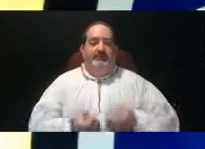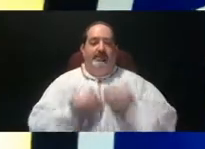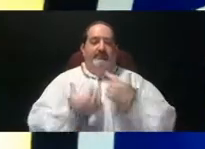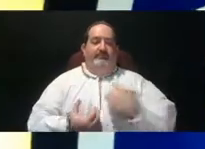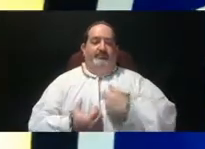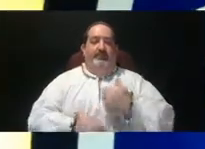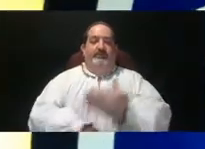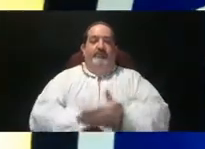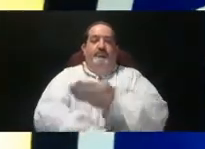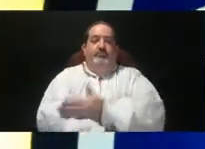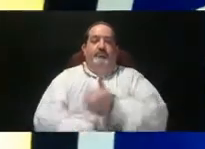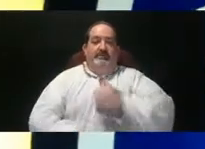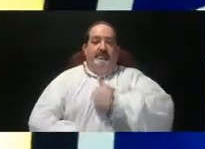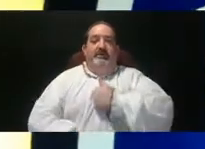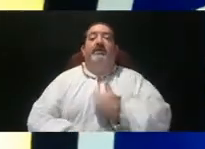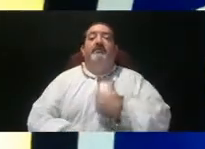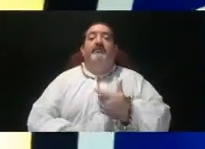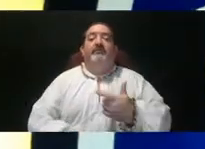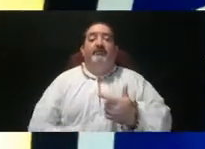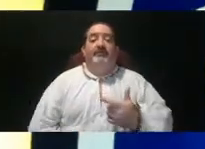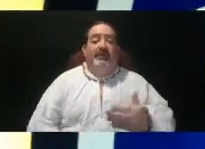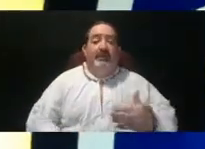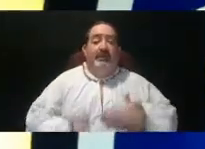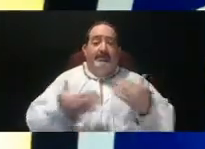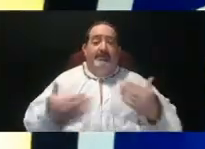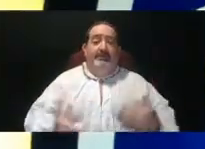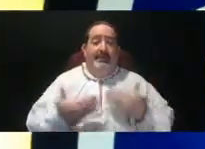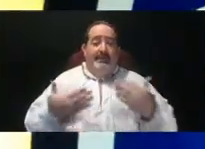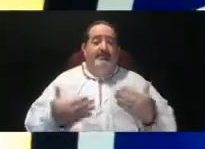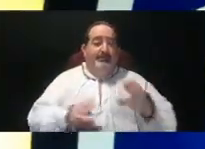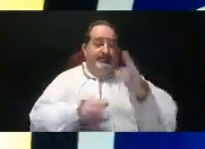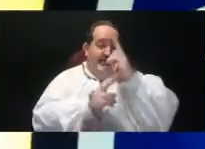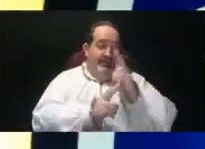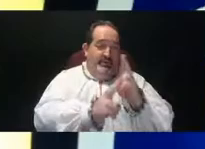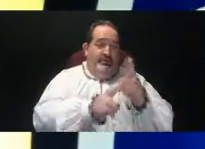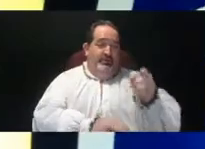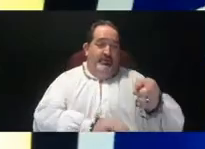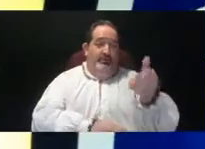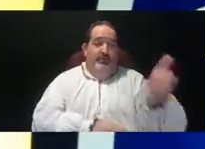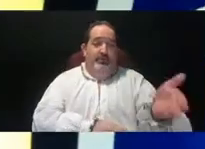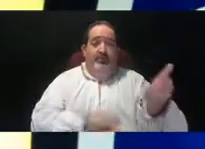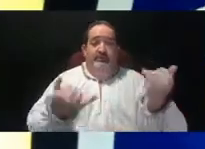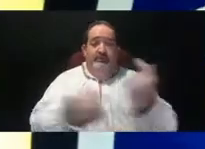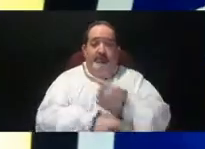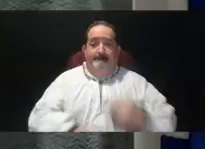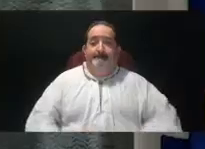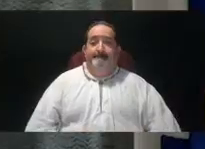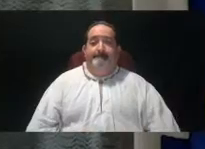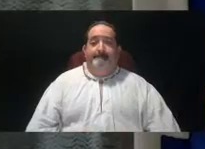a better person. And I'm so happy to be able to honor her today.